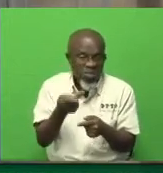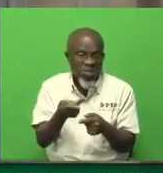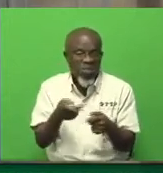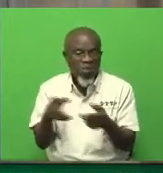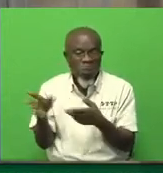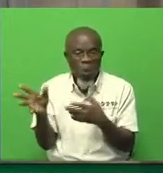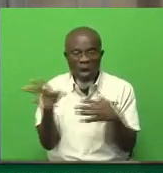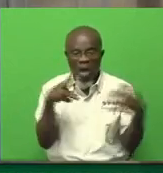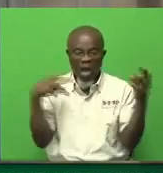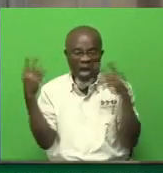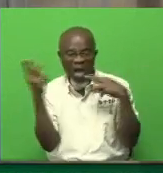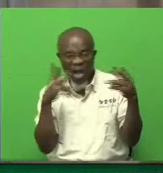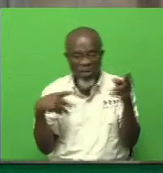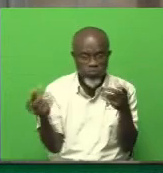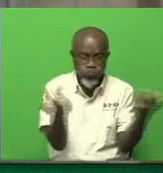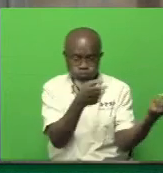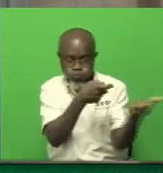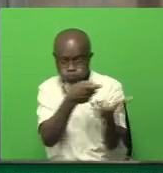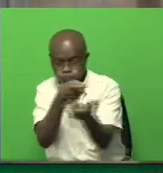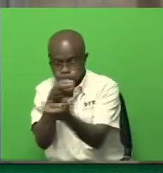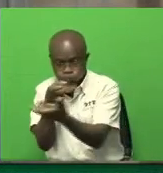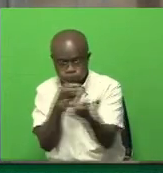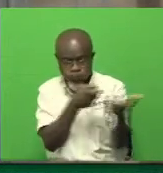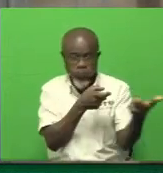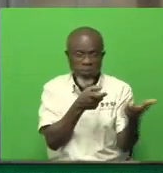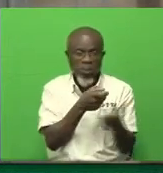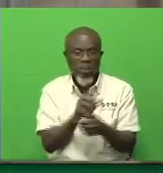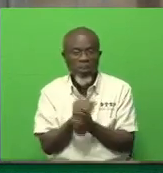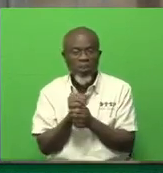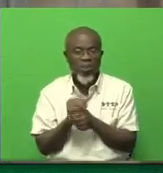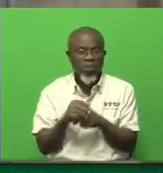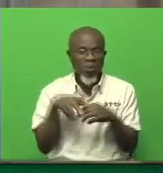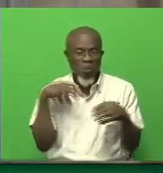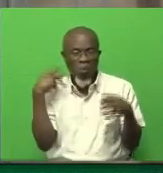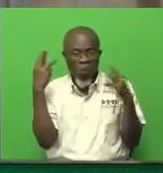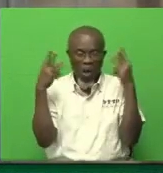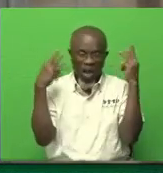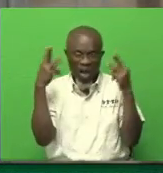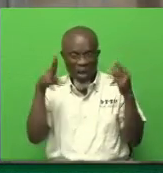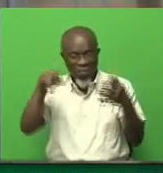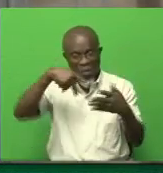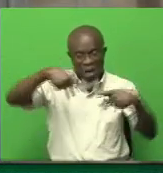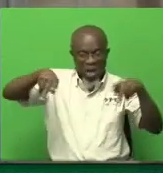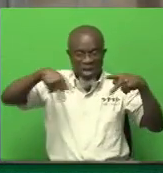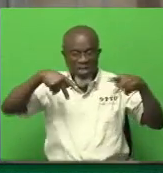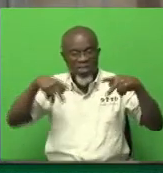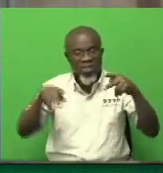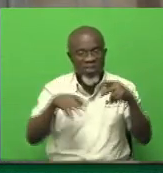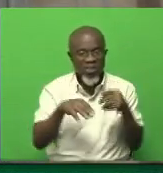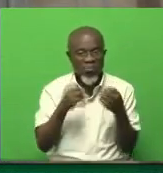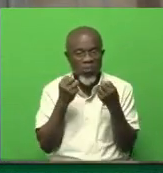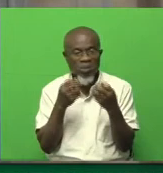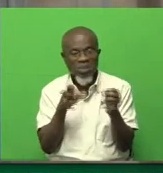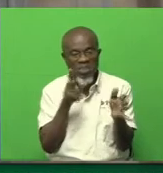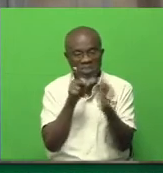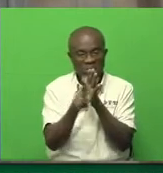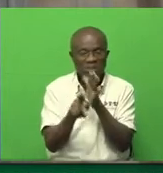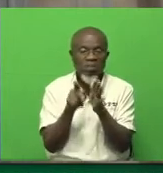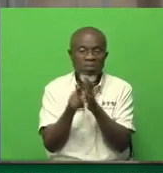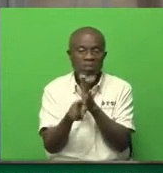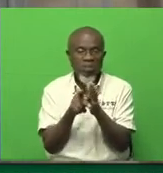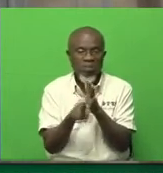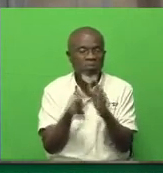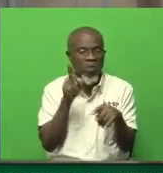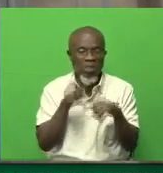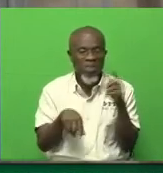shootings noisy drug parties another wanton acts of violence there are so many brutal slaves that it is difficult